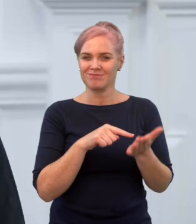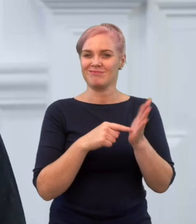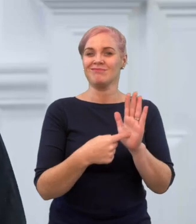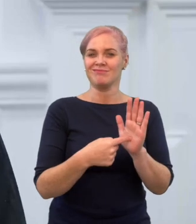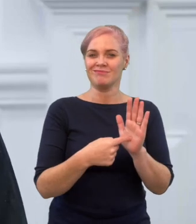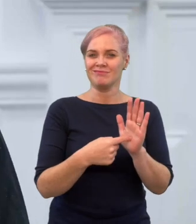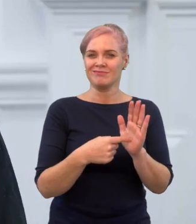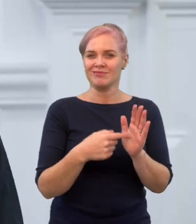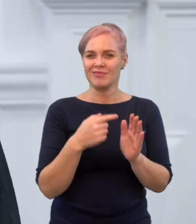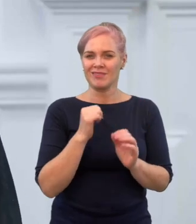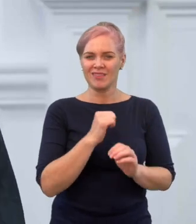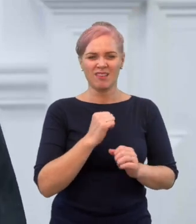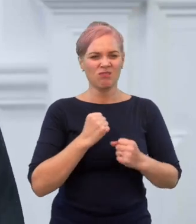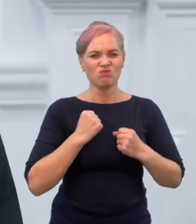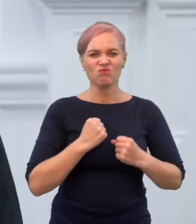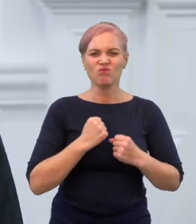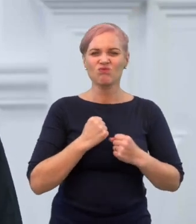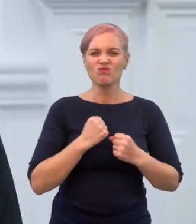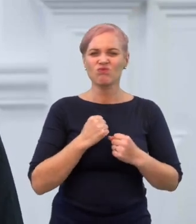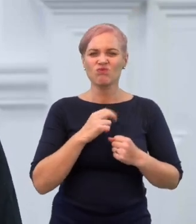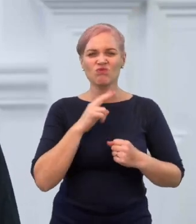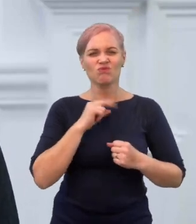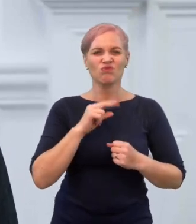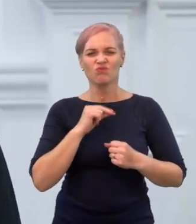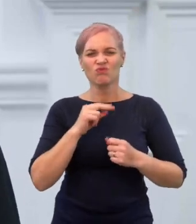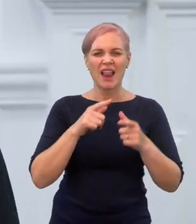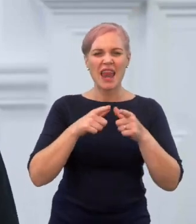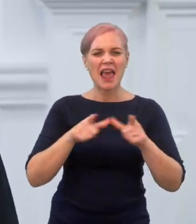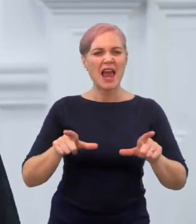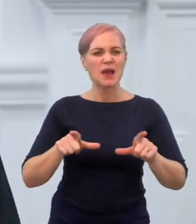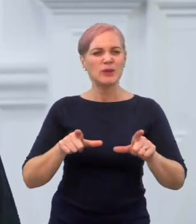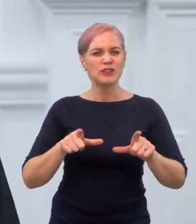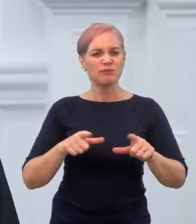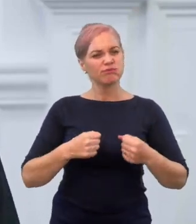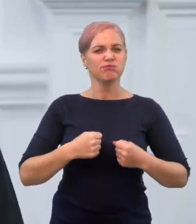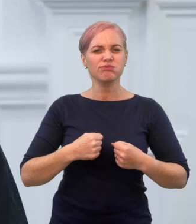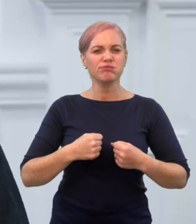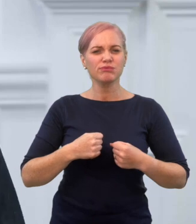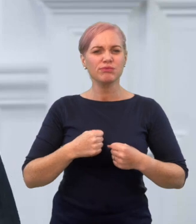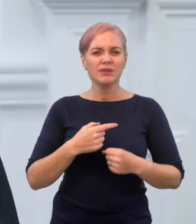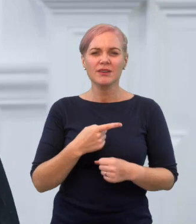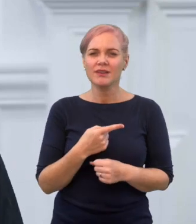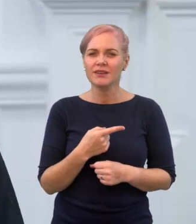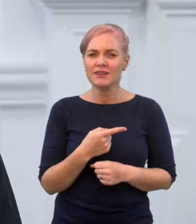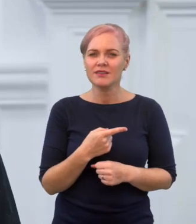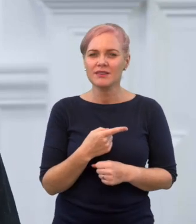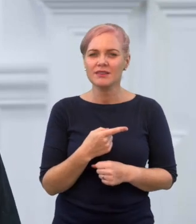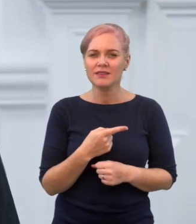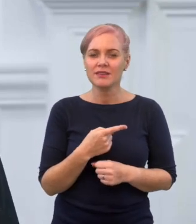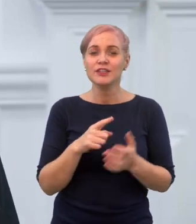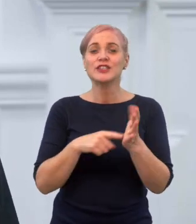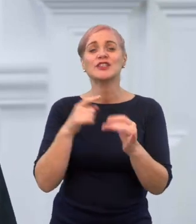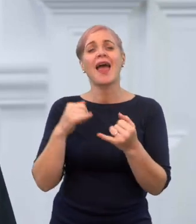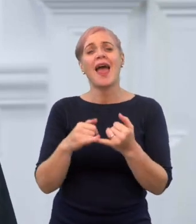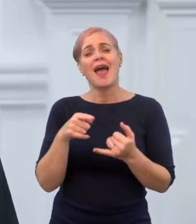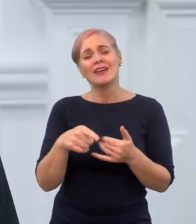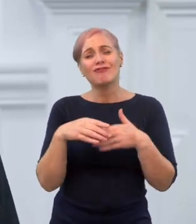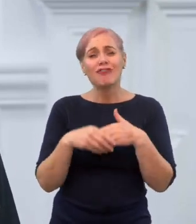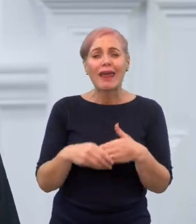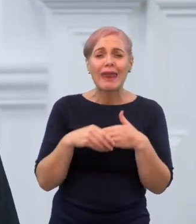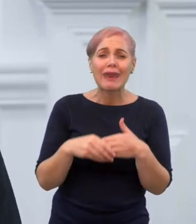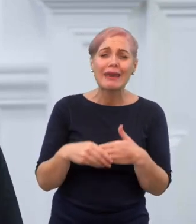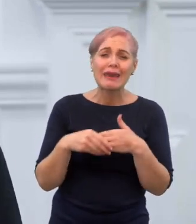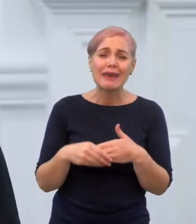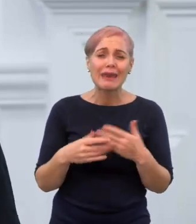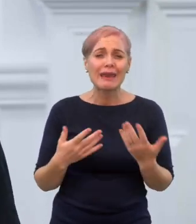that then is presented, you know, in that harsh kind of edgy language and abruptness he has. Jazz, you